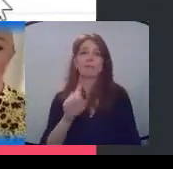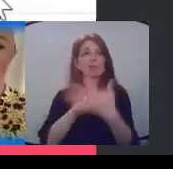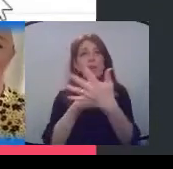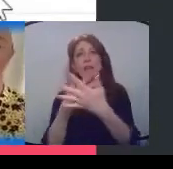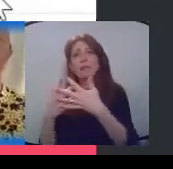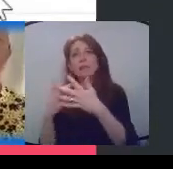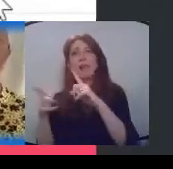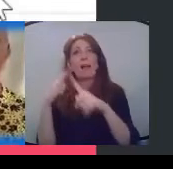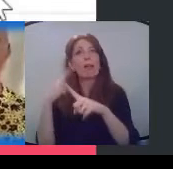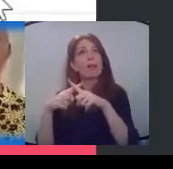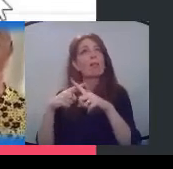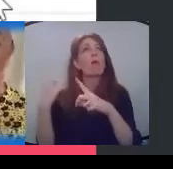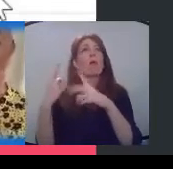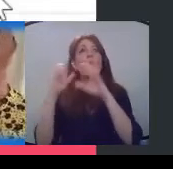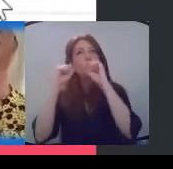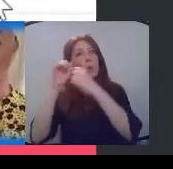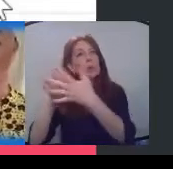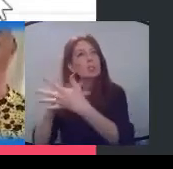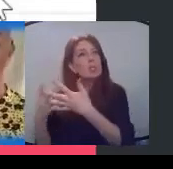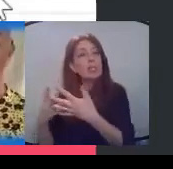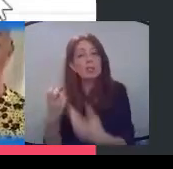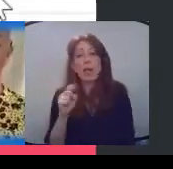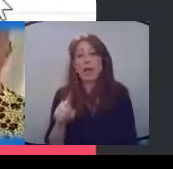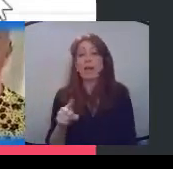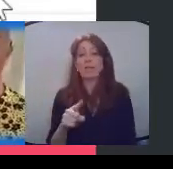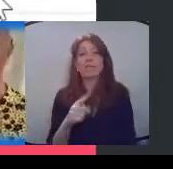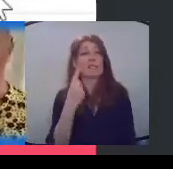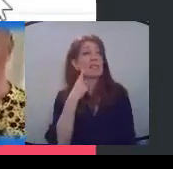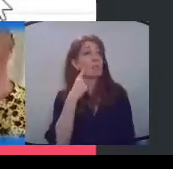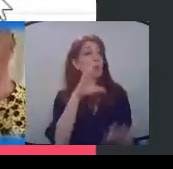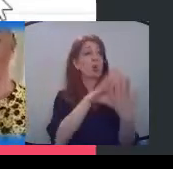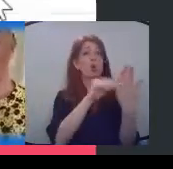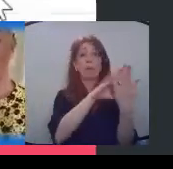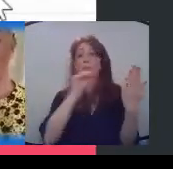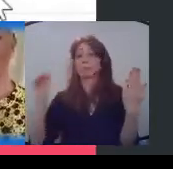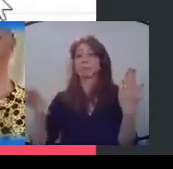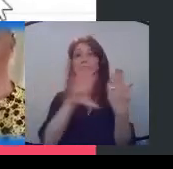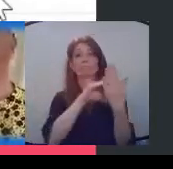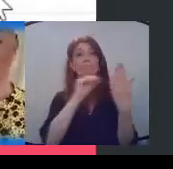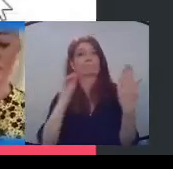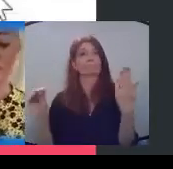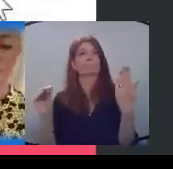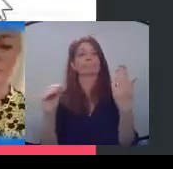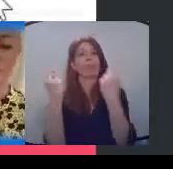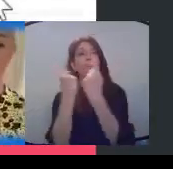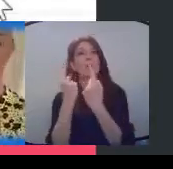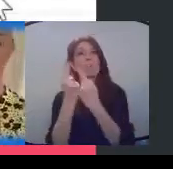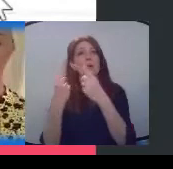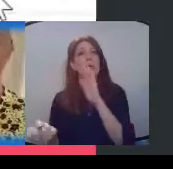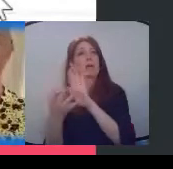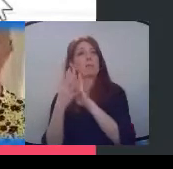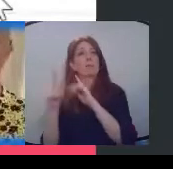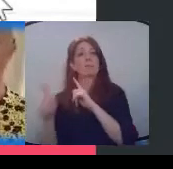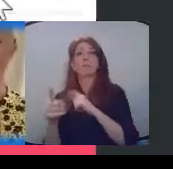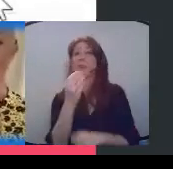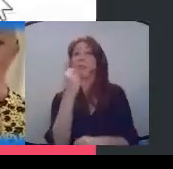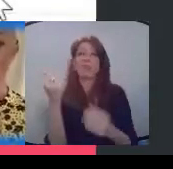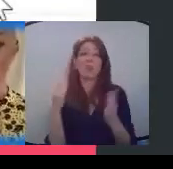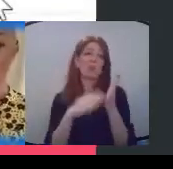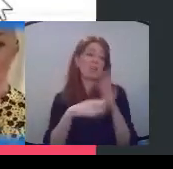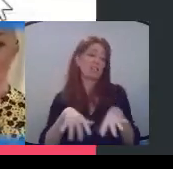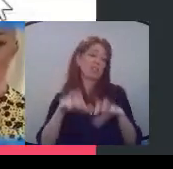spreadsheet, a Google Sheet, something like that. You can simply copy and paste that into our member importer, and it literally will just take you a few minutes to get